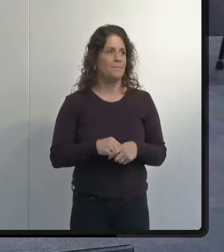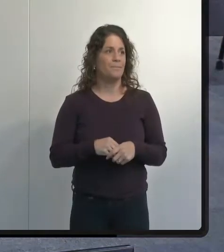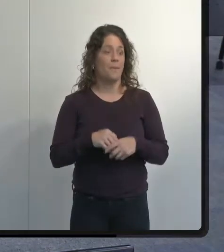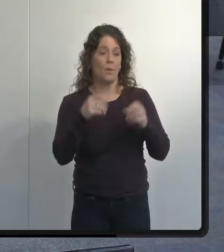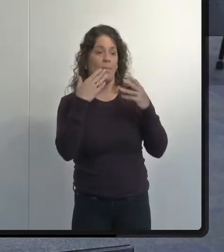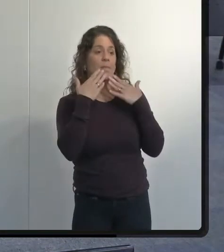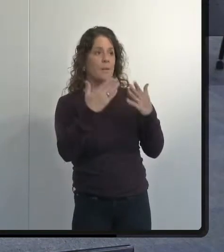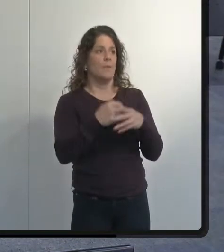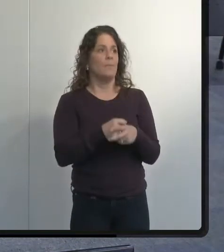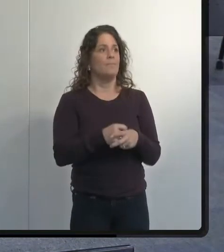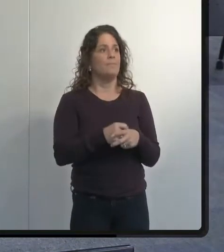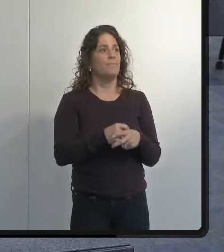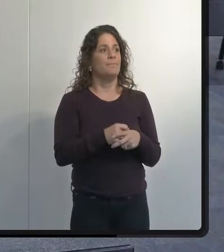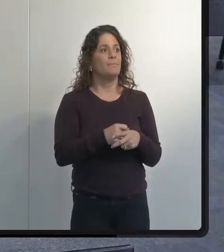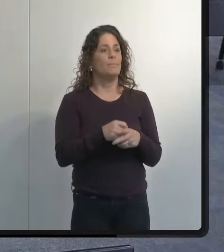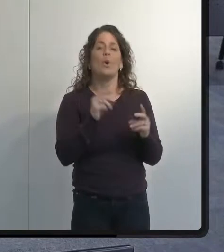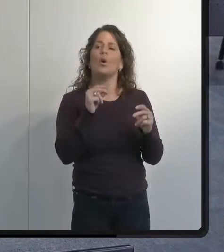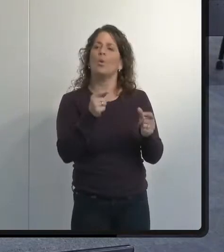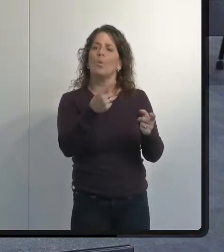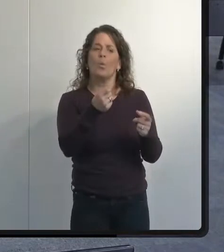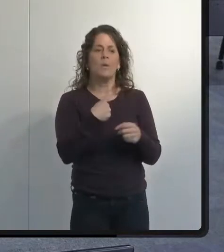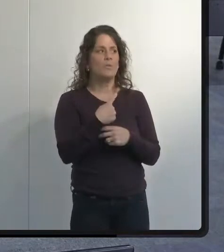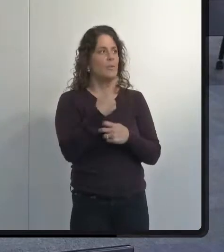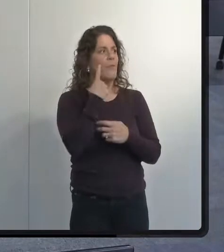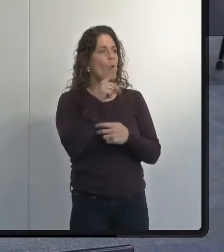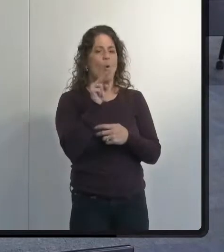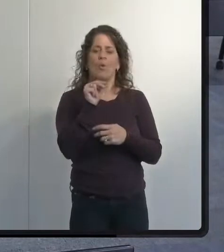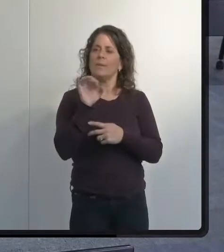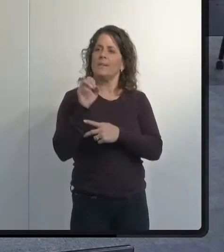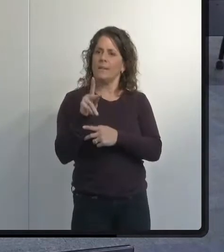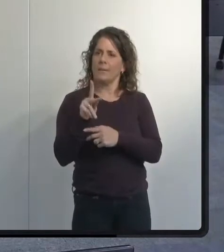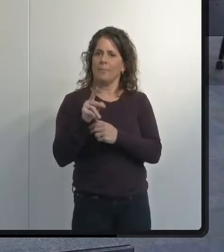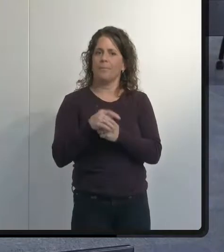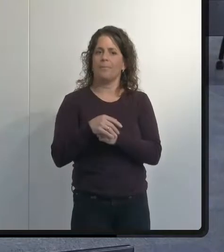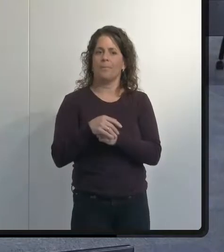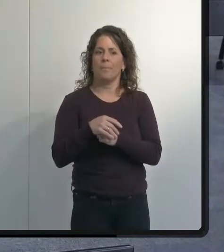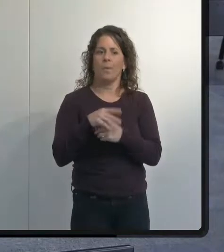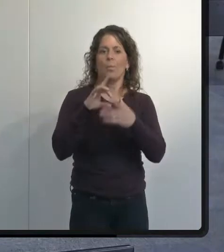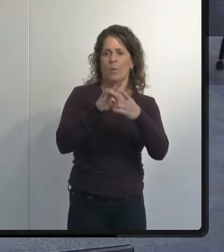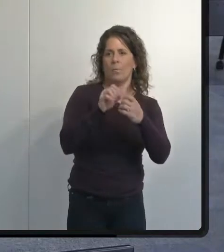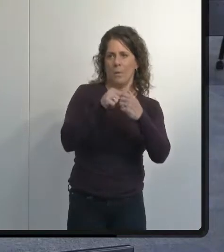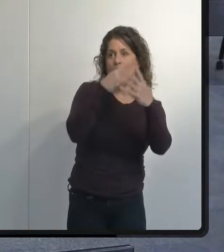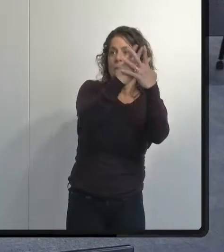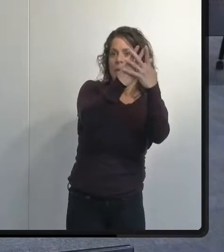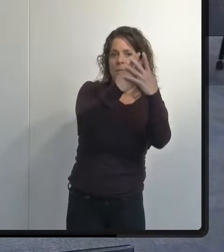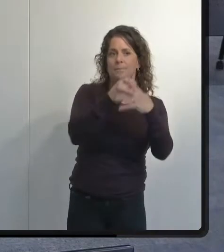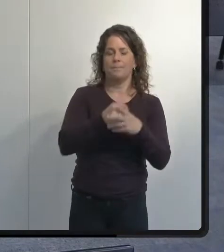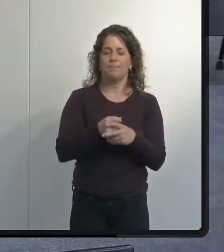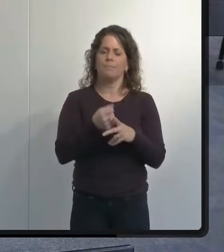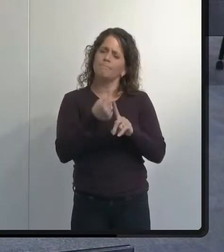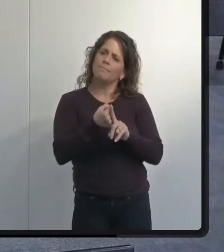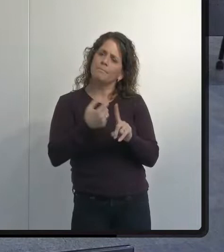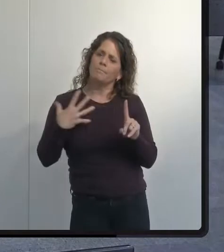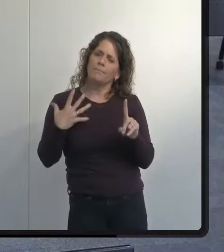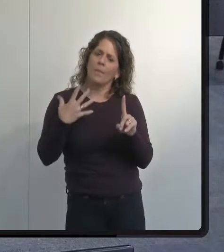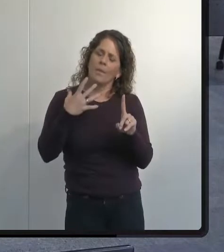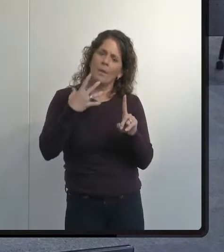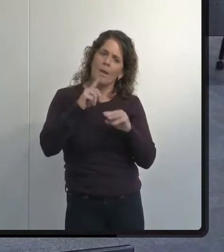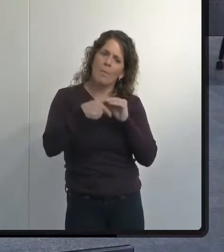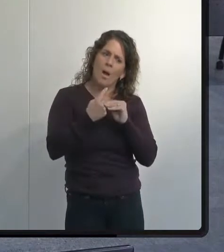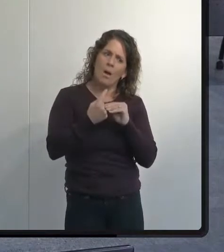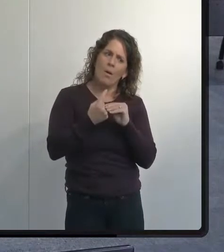Thank you. And then just a quick question for Nick regarding the prison. Could you just elaborate just a little bit about